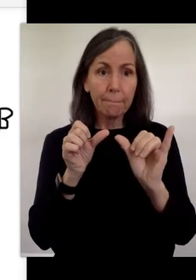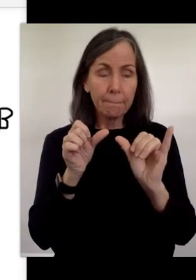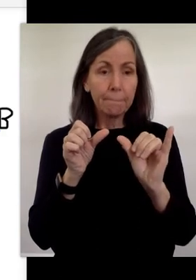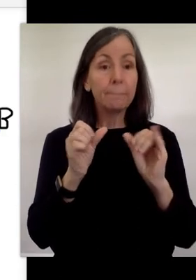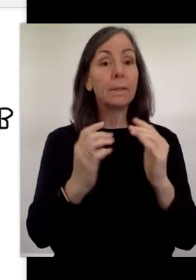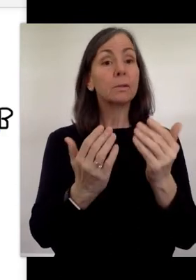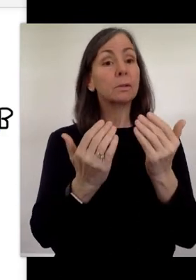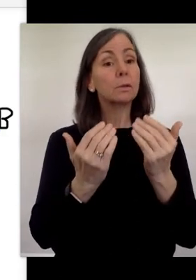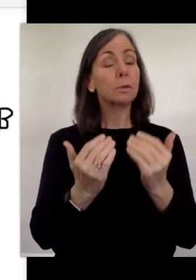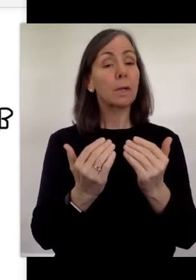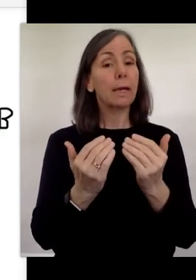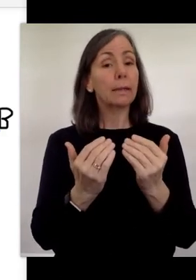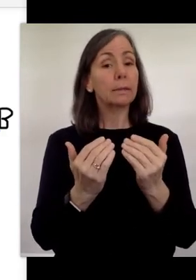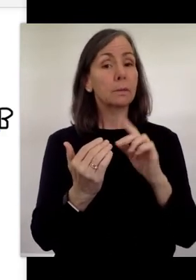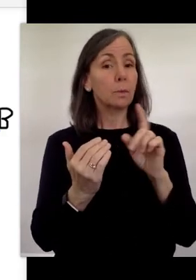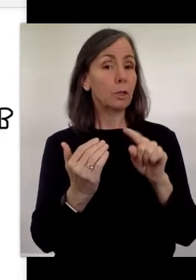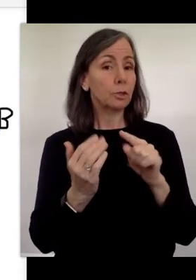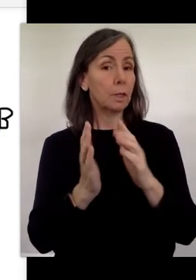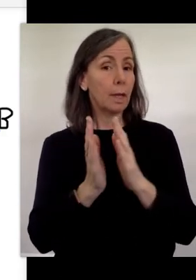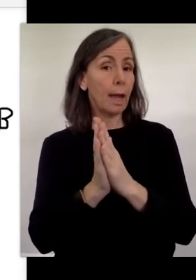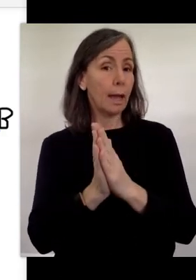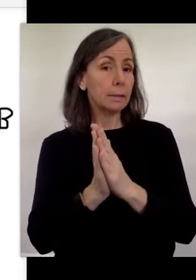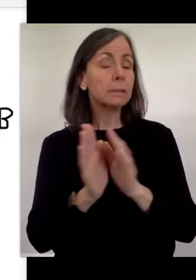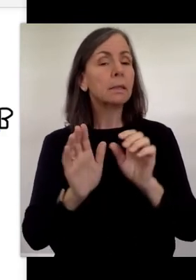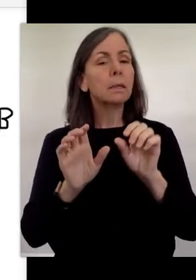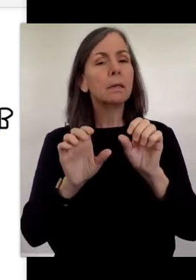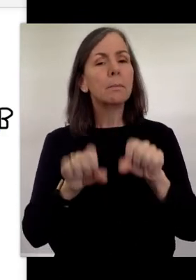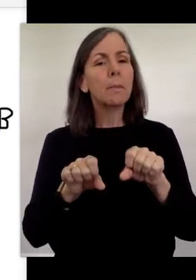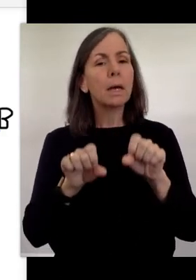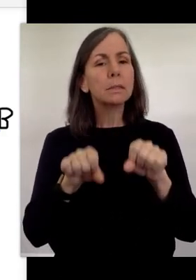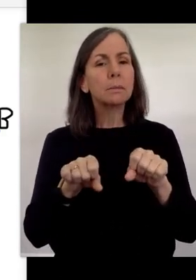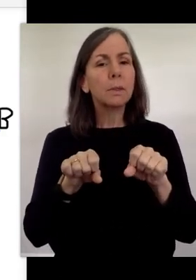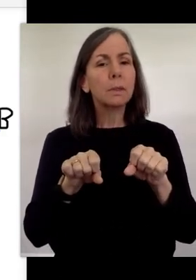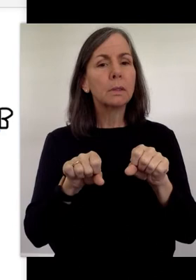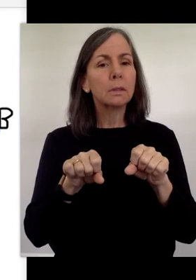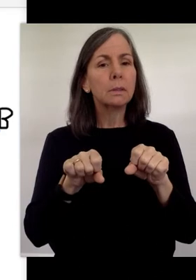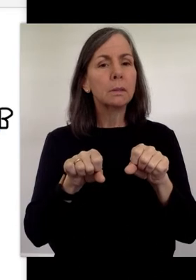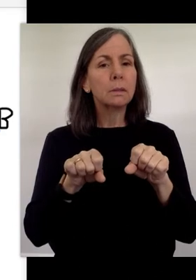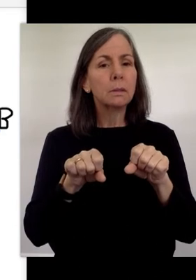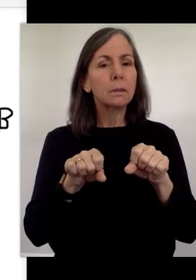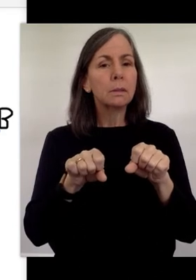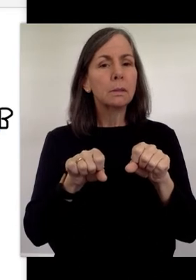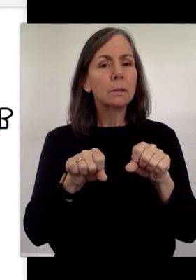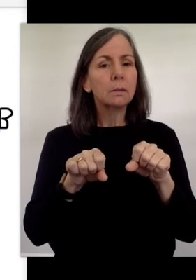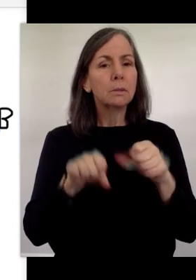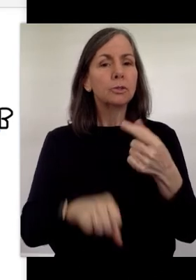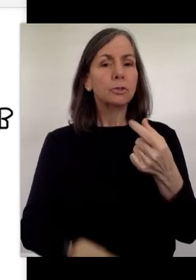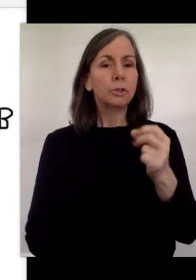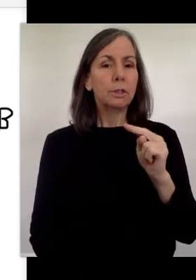next question says, what are the possible genotypes of the offspring? Include the percent.